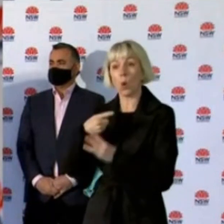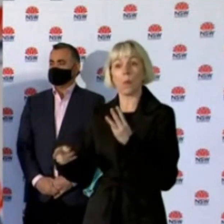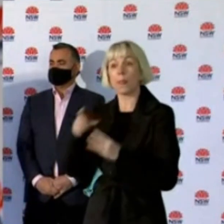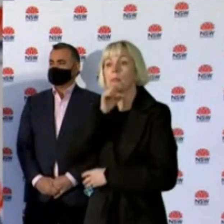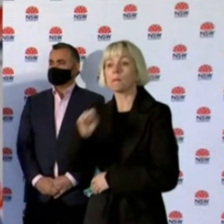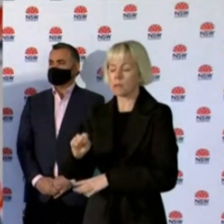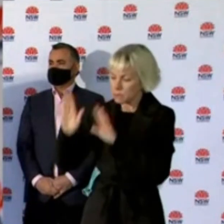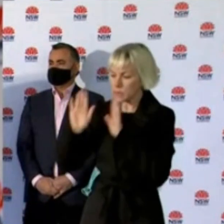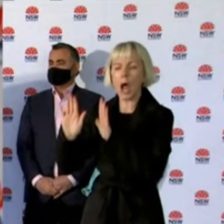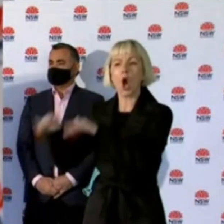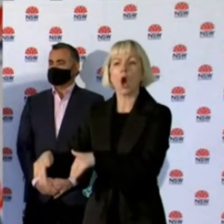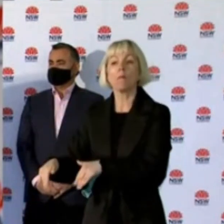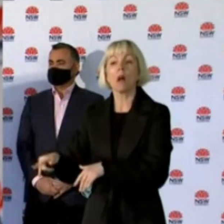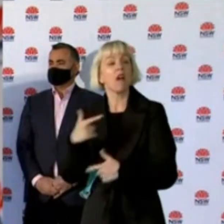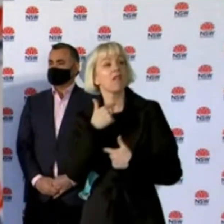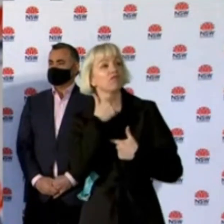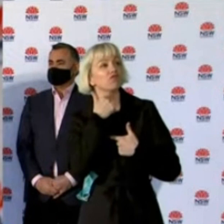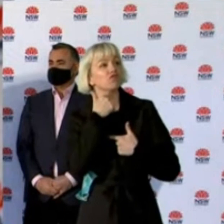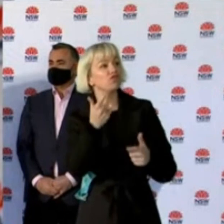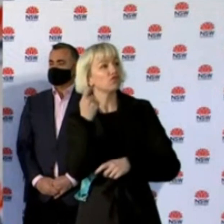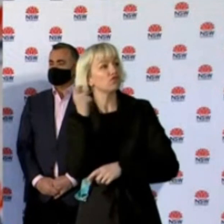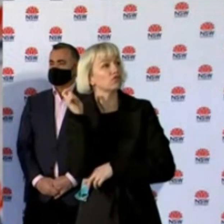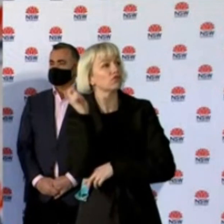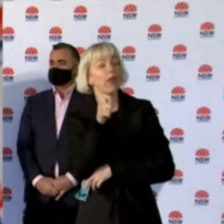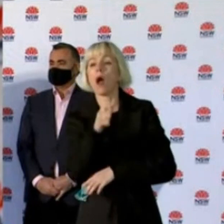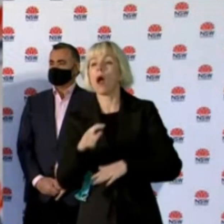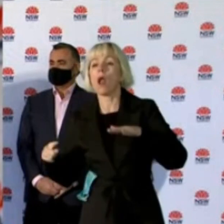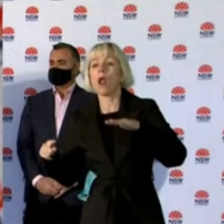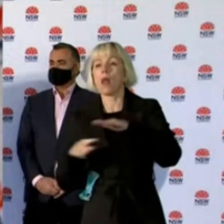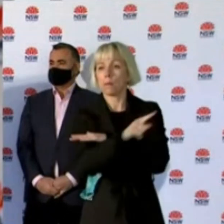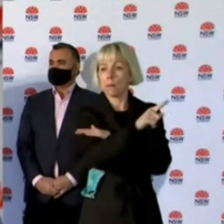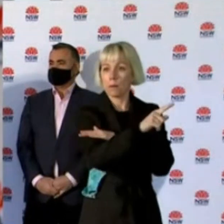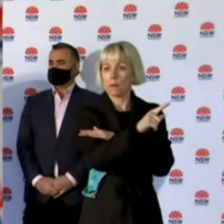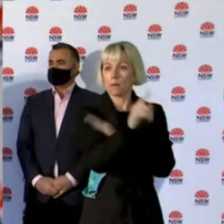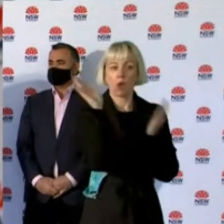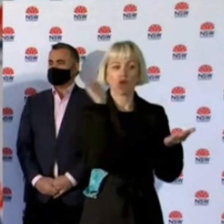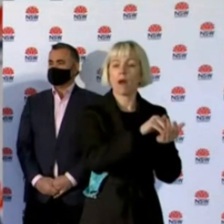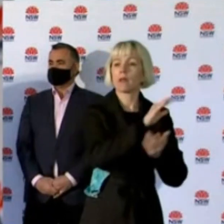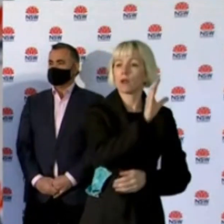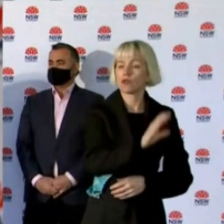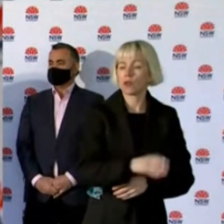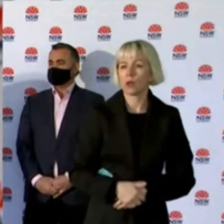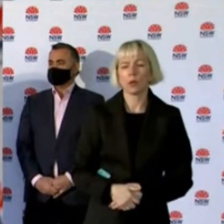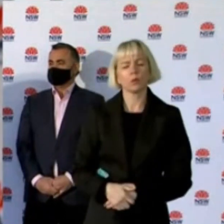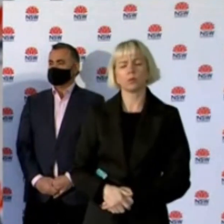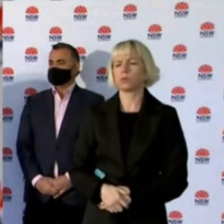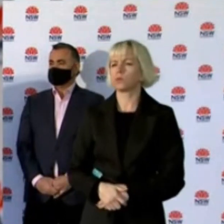on. It is such that we need to make sure that we send a very clear message, and that is